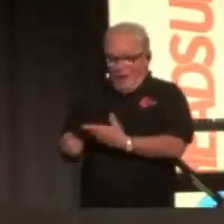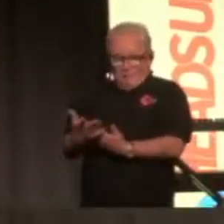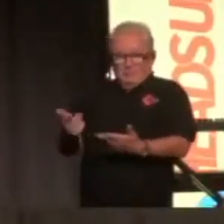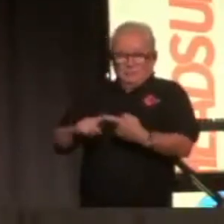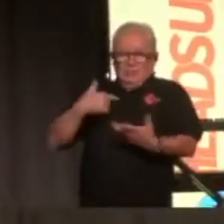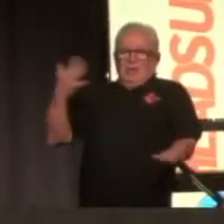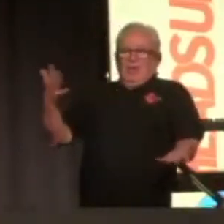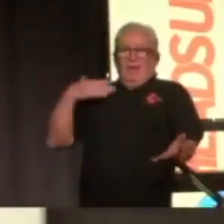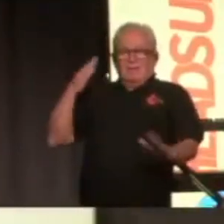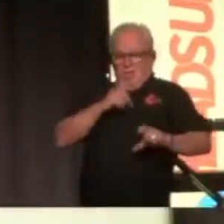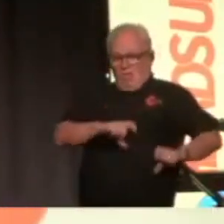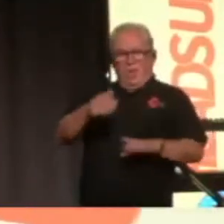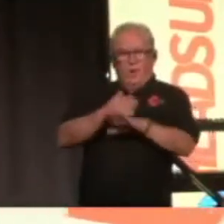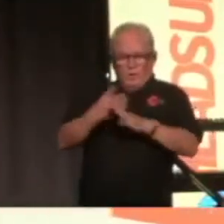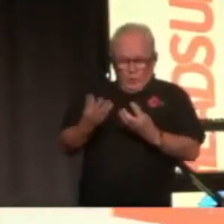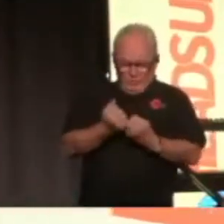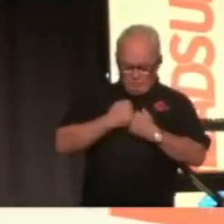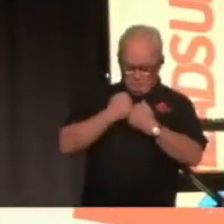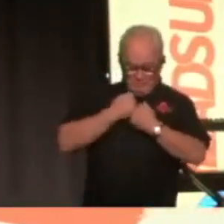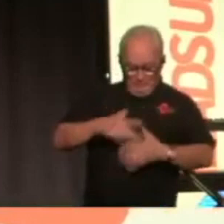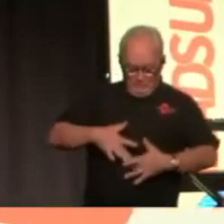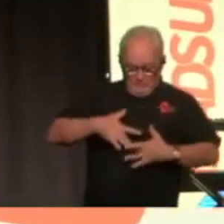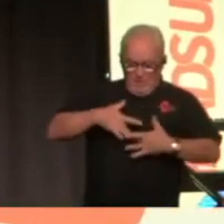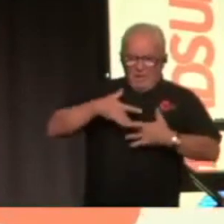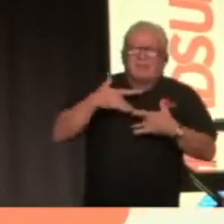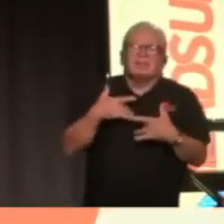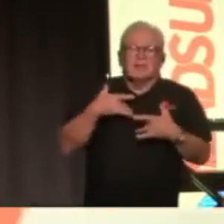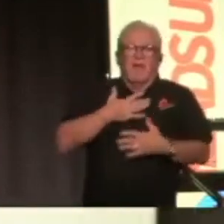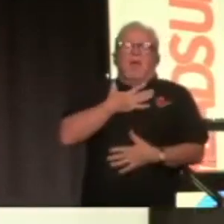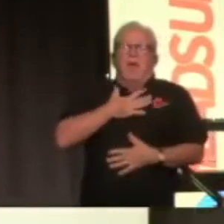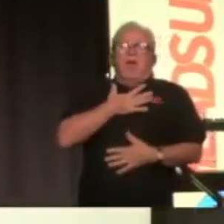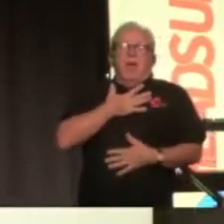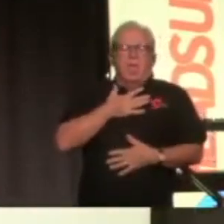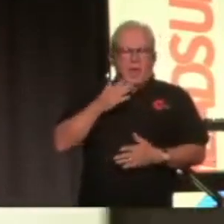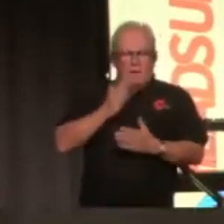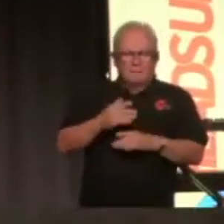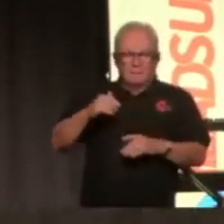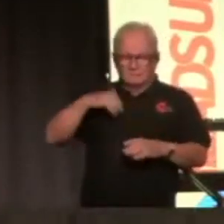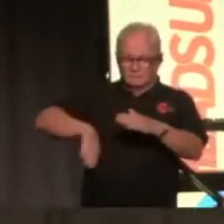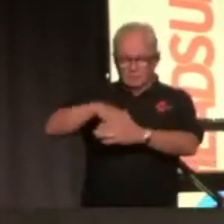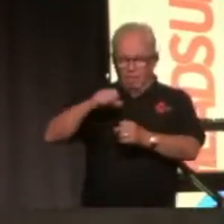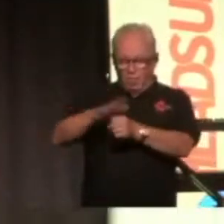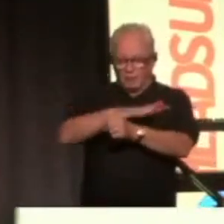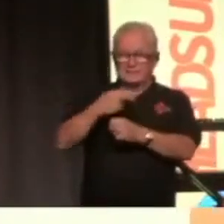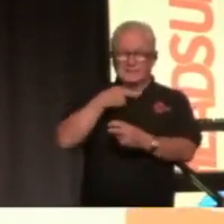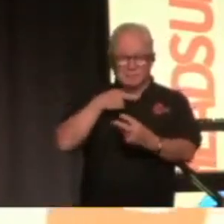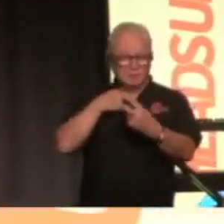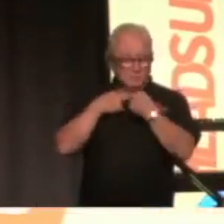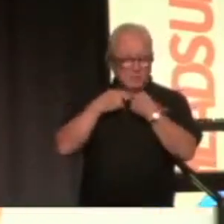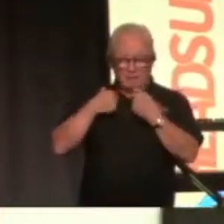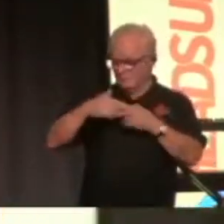then you have to work with the feelings, all those feelings of what it's like to be disappointed, to be hurt, to be